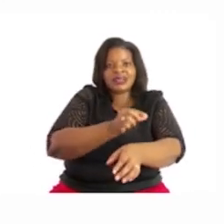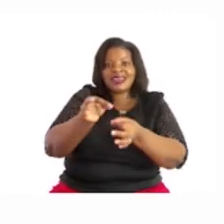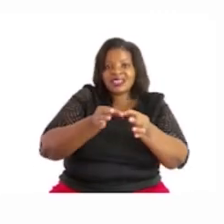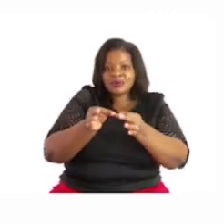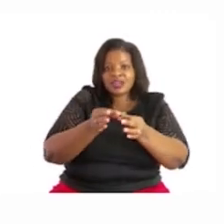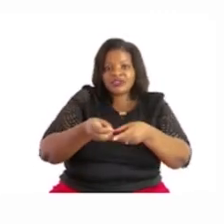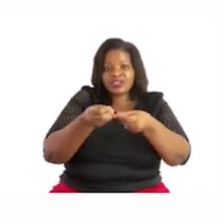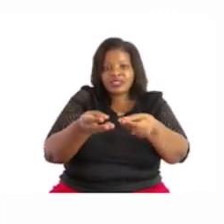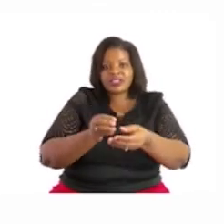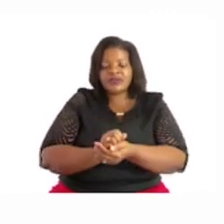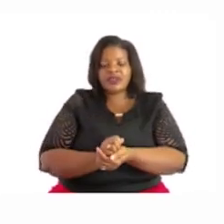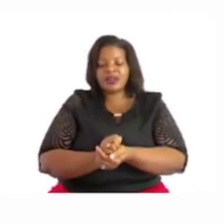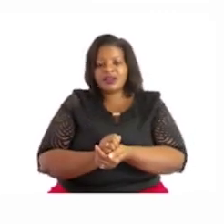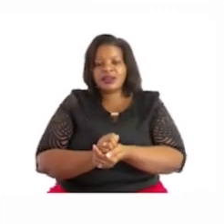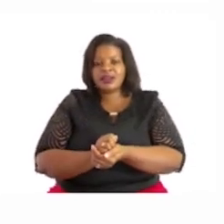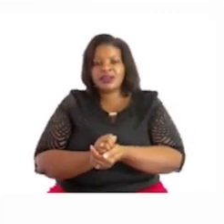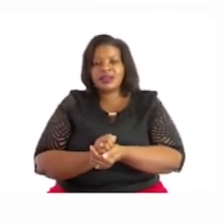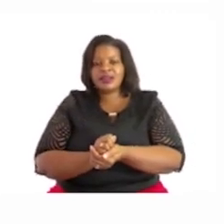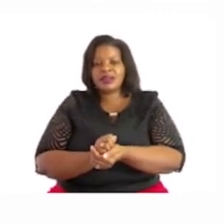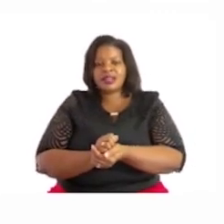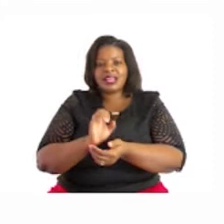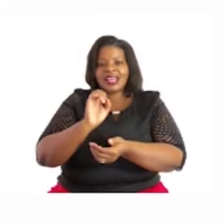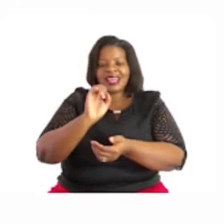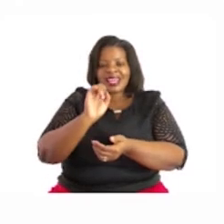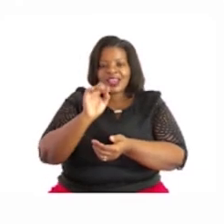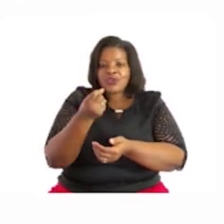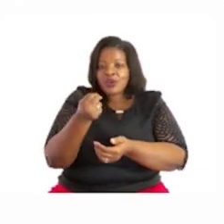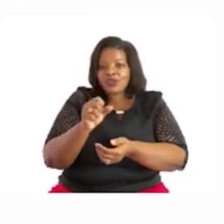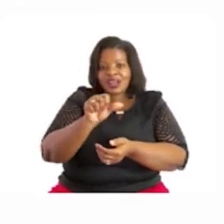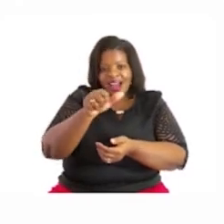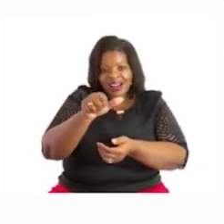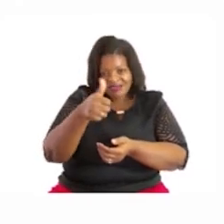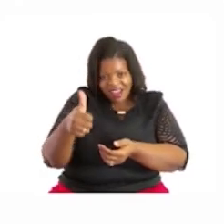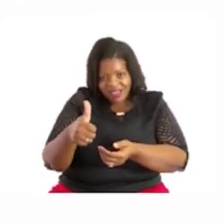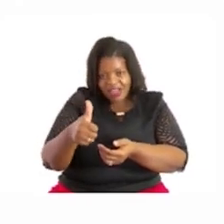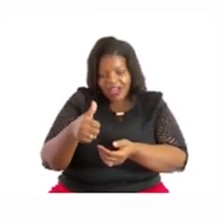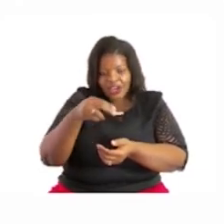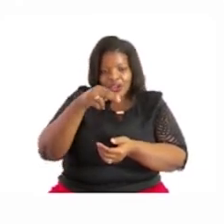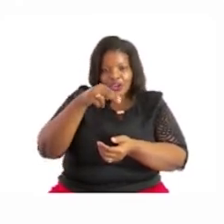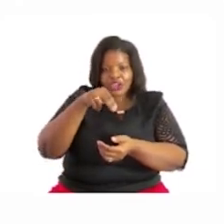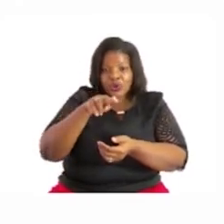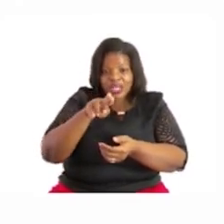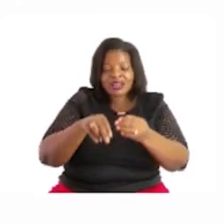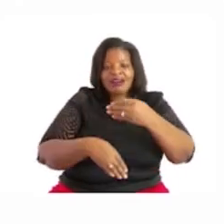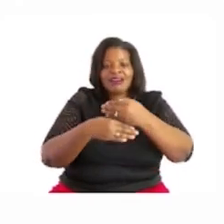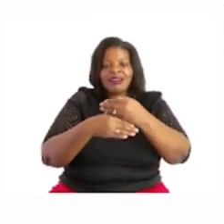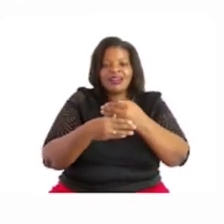there is, when another unit is added, we now have 10